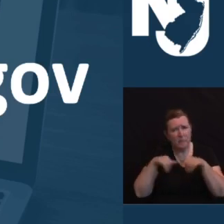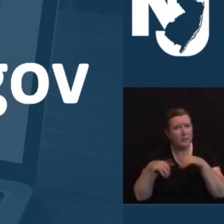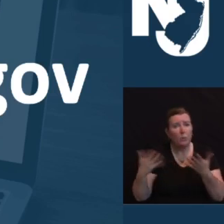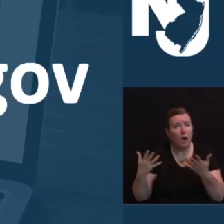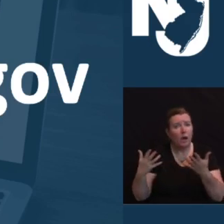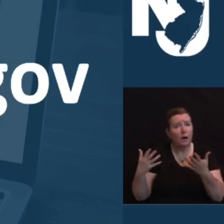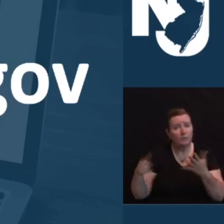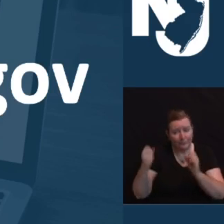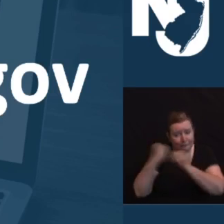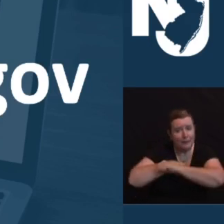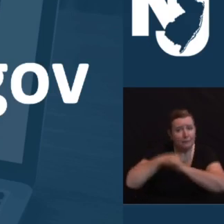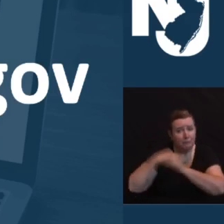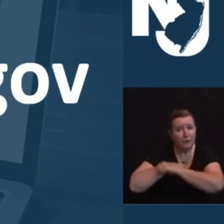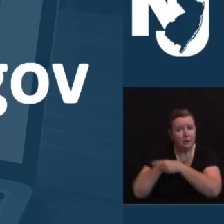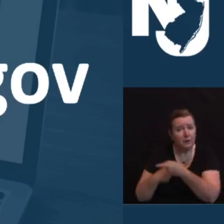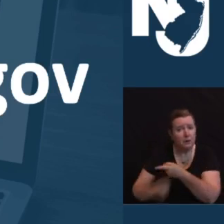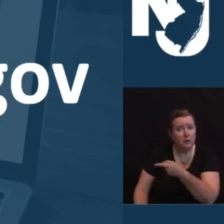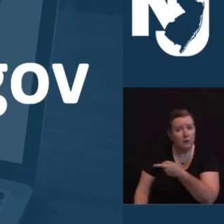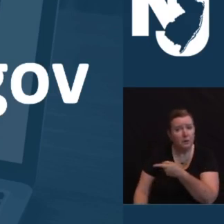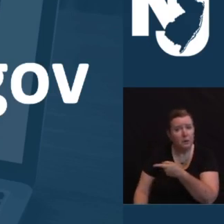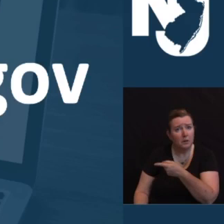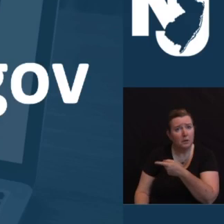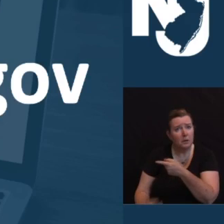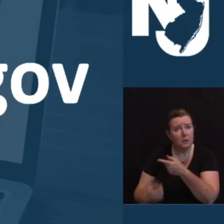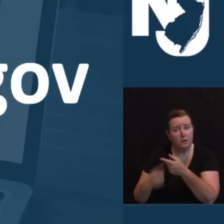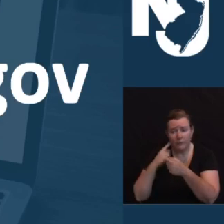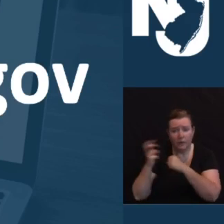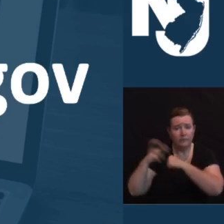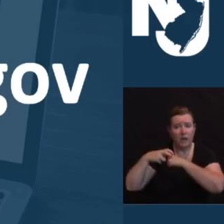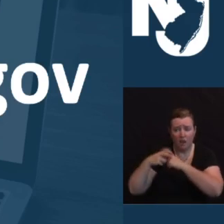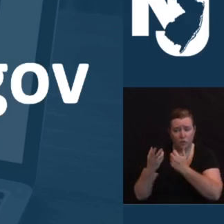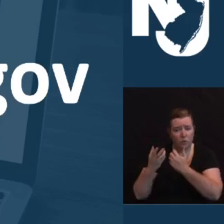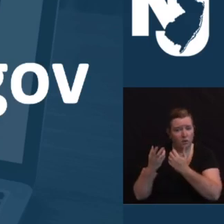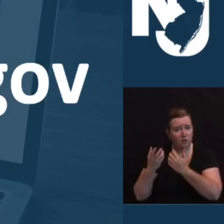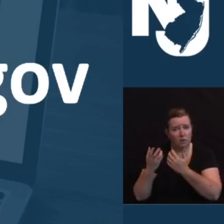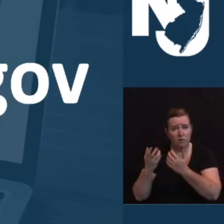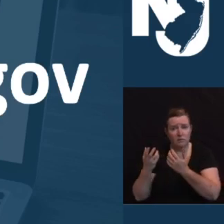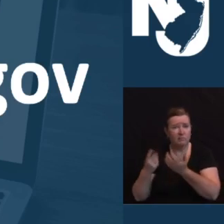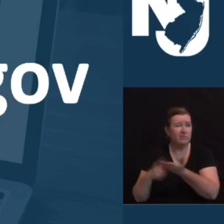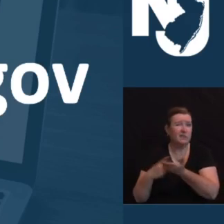this virus tooth and nail. In some cases, for weeks,